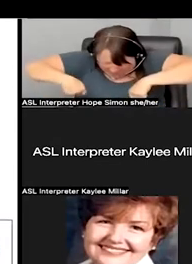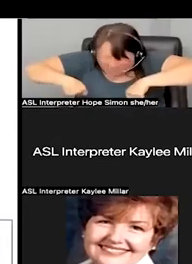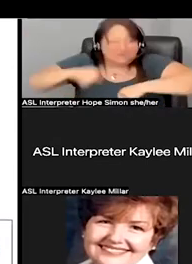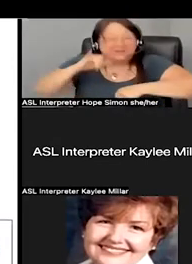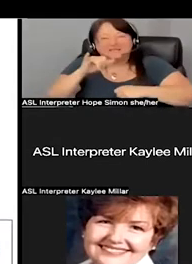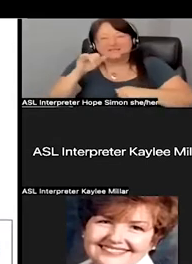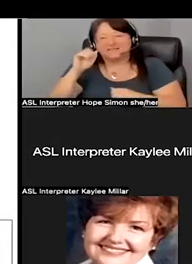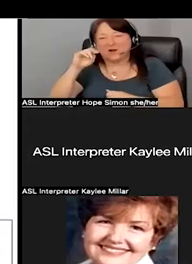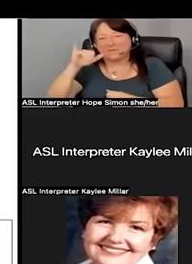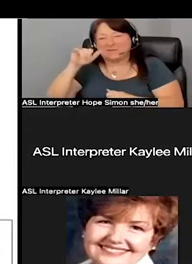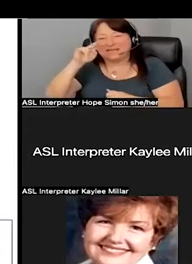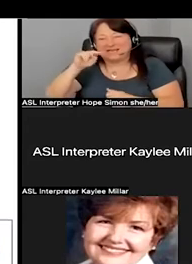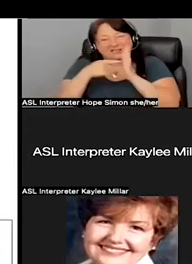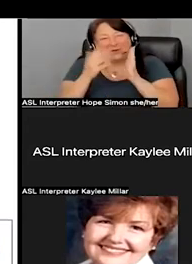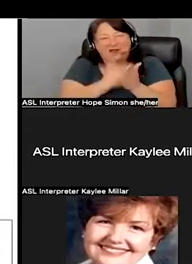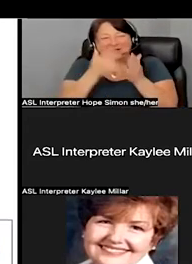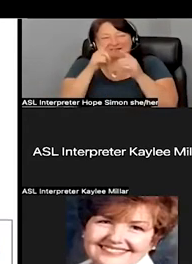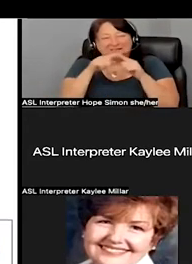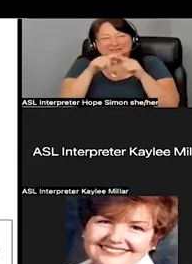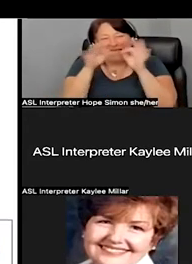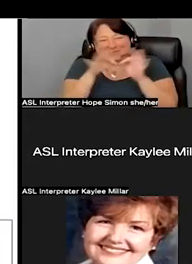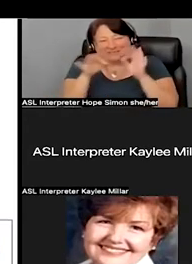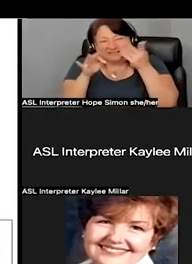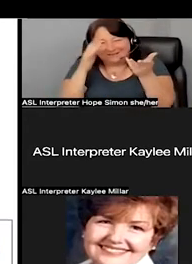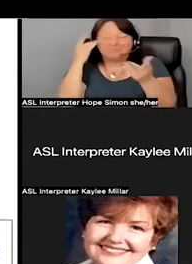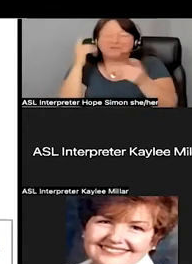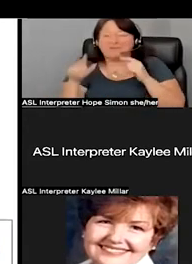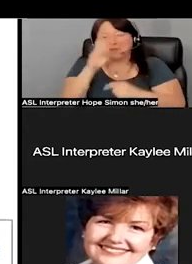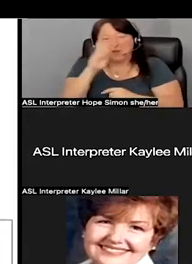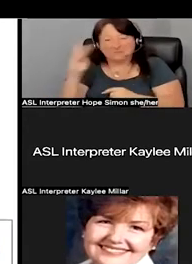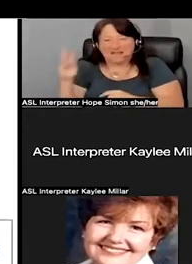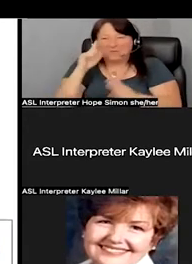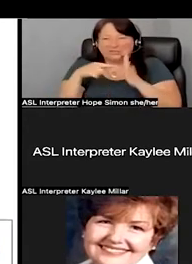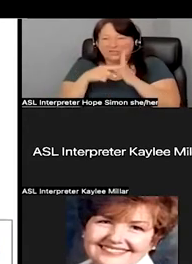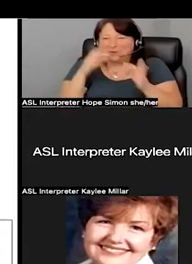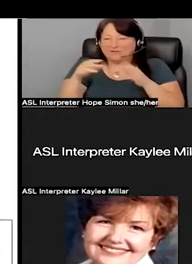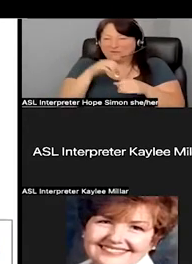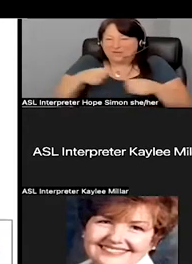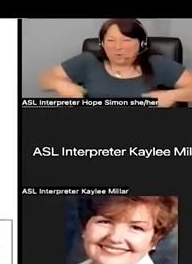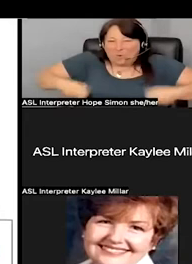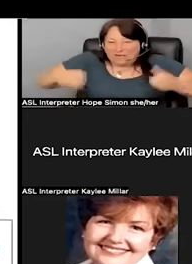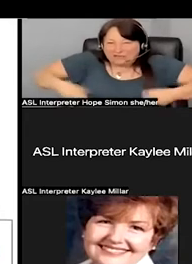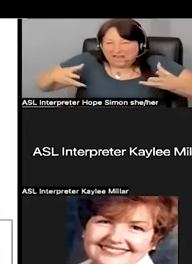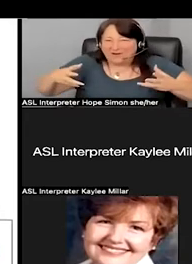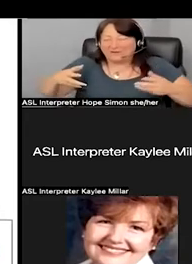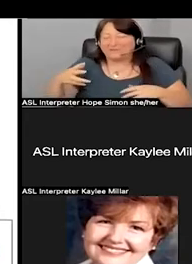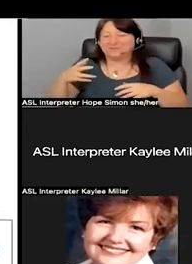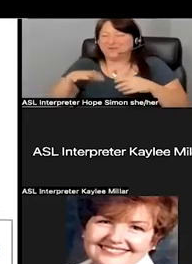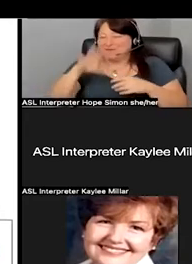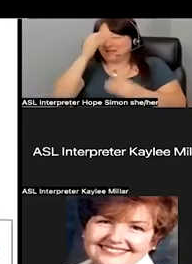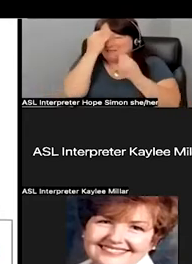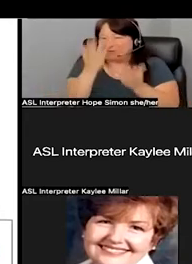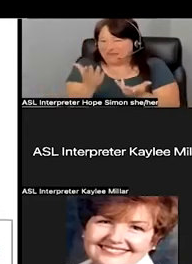was showing our different languages here, but at the website there in the chat, you'll find that and links